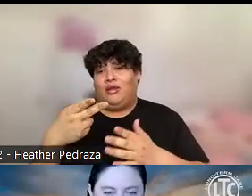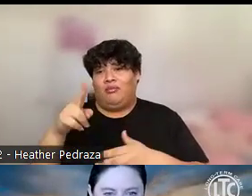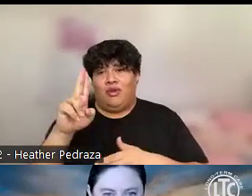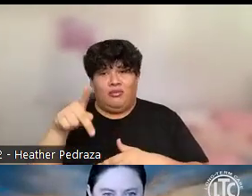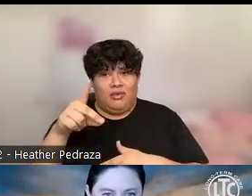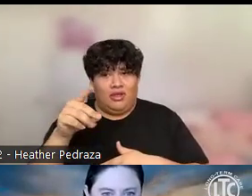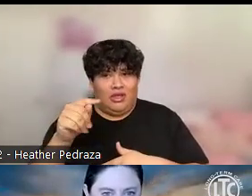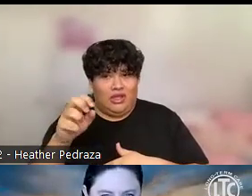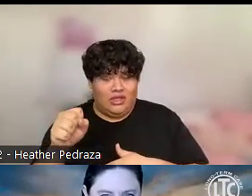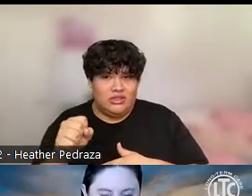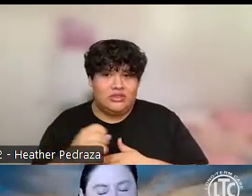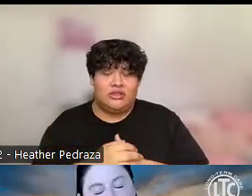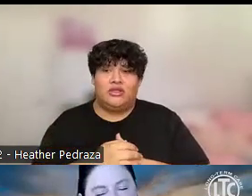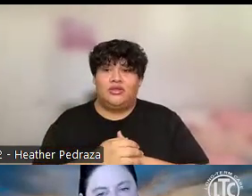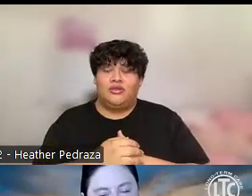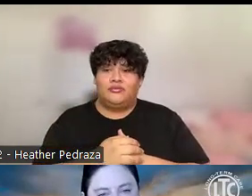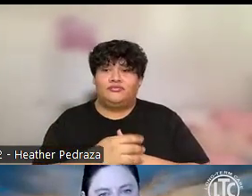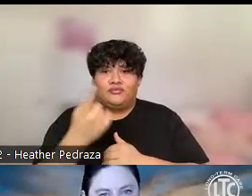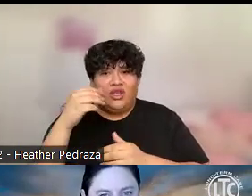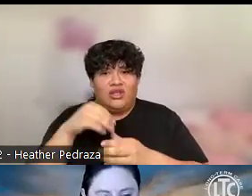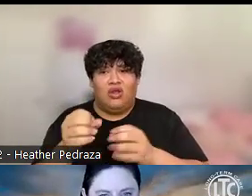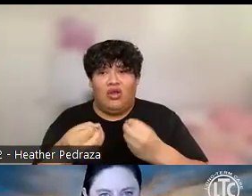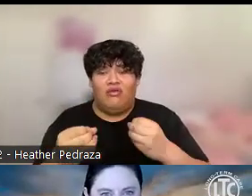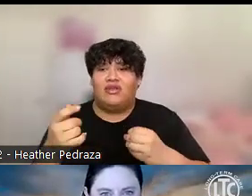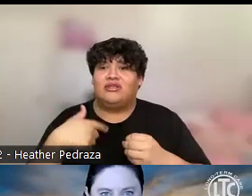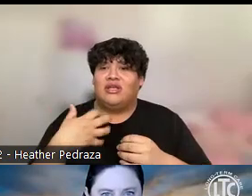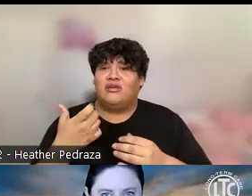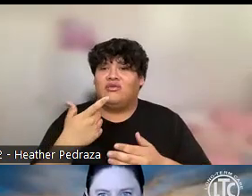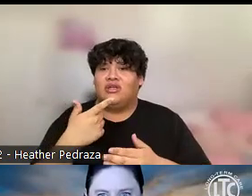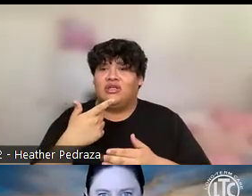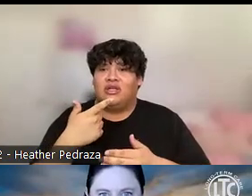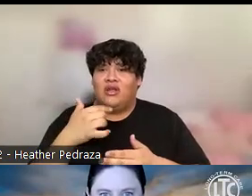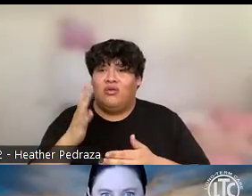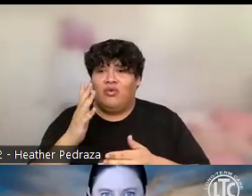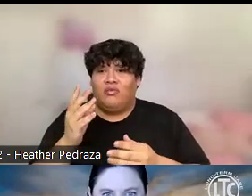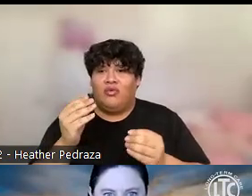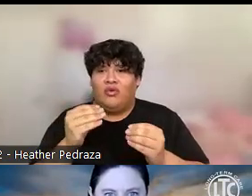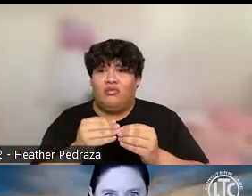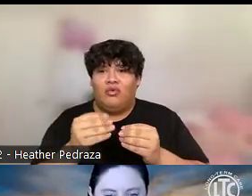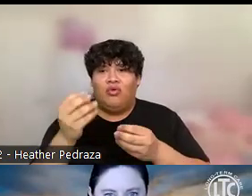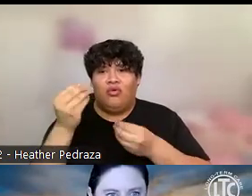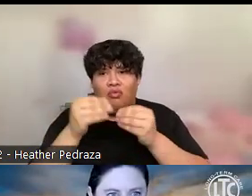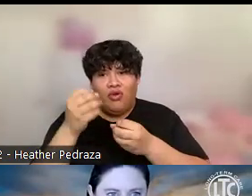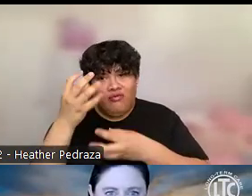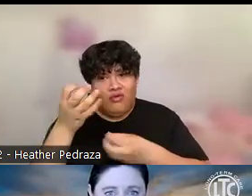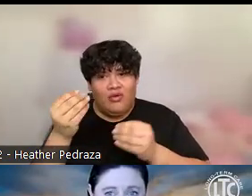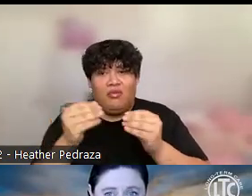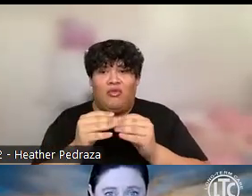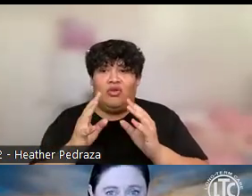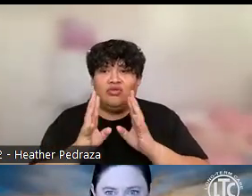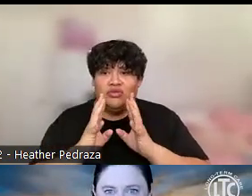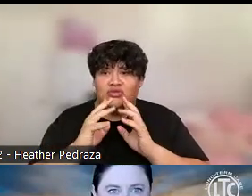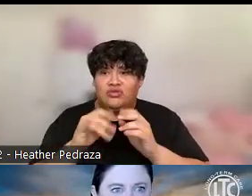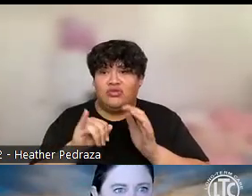Long-Term Care Ombudsman Office. And so I'm actually going to be a little bit more informal and chatty. So we can go ahead, if